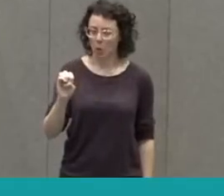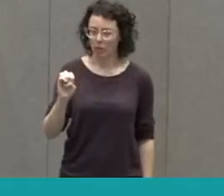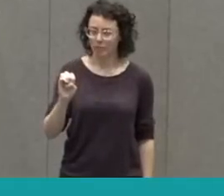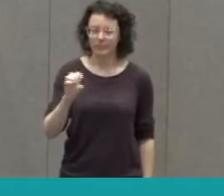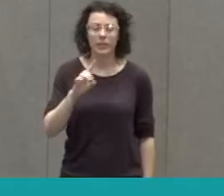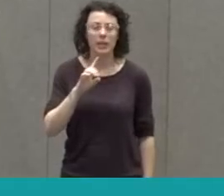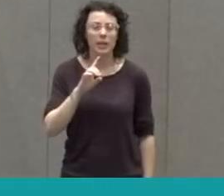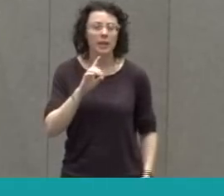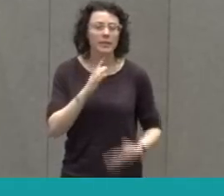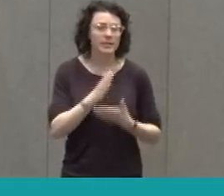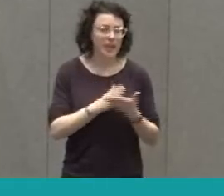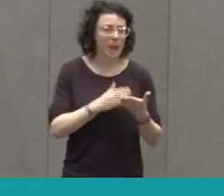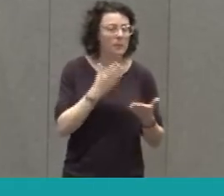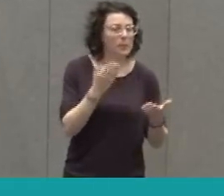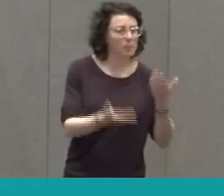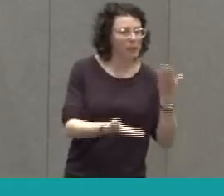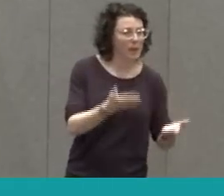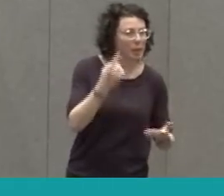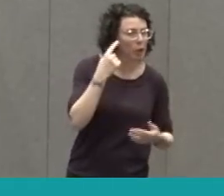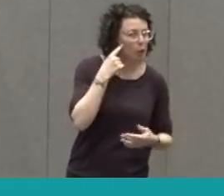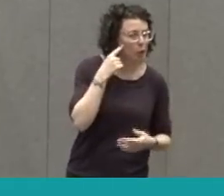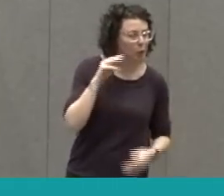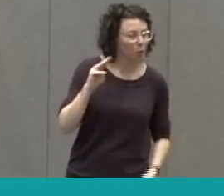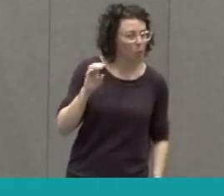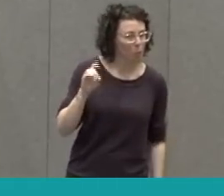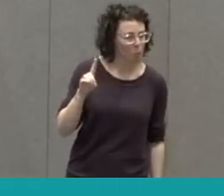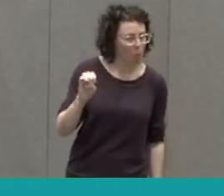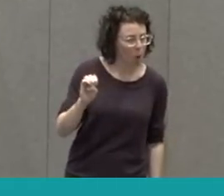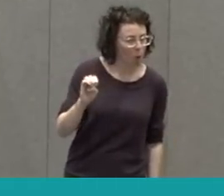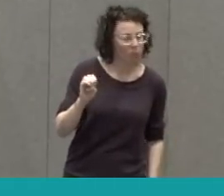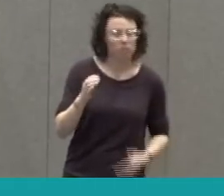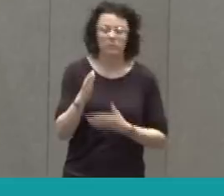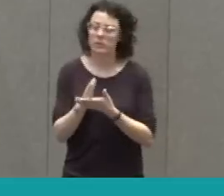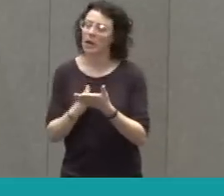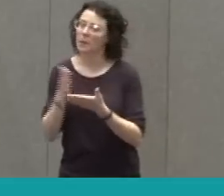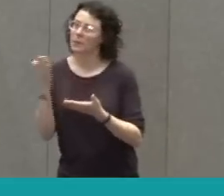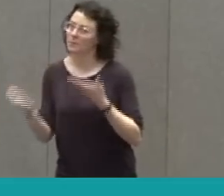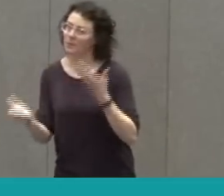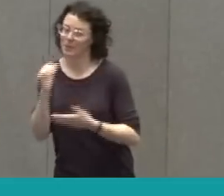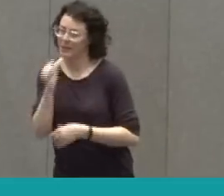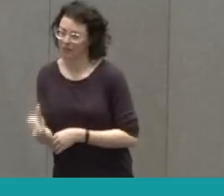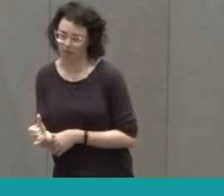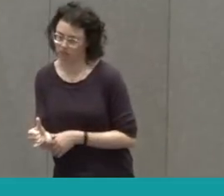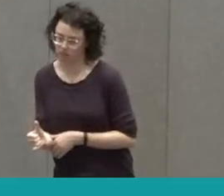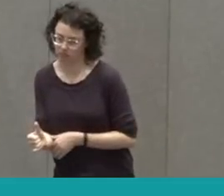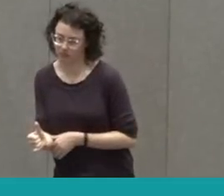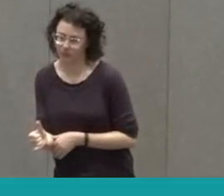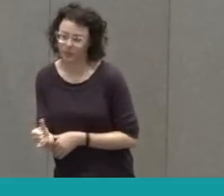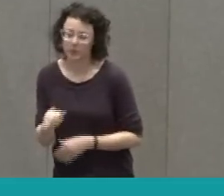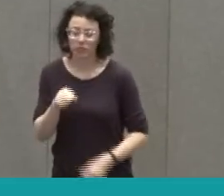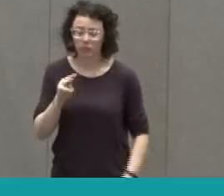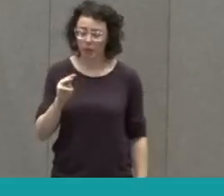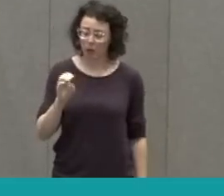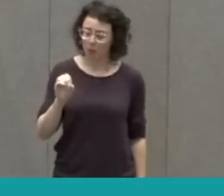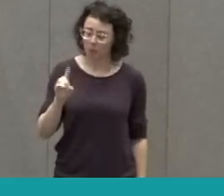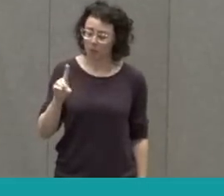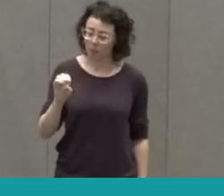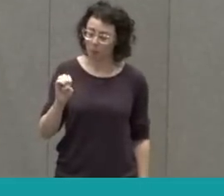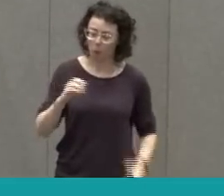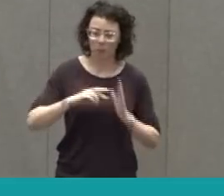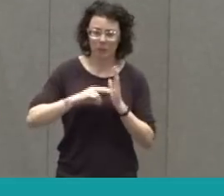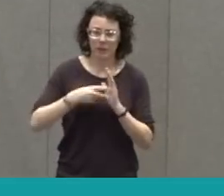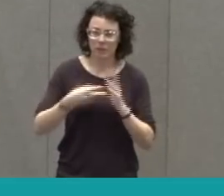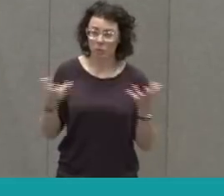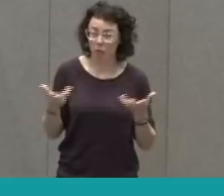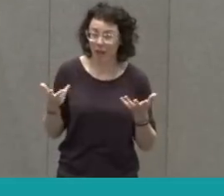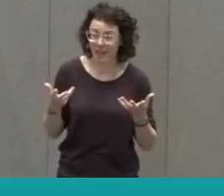some of you may not. So with the mode is something, a number that is repeated the most often. If